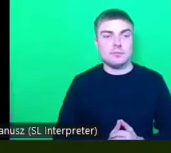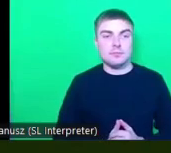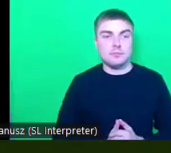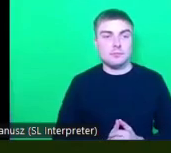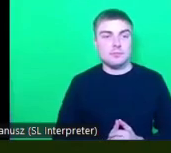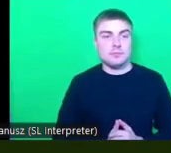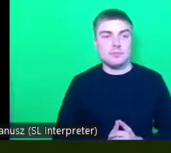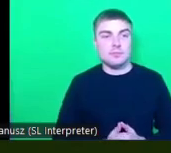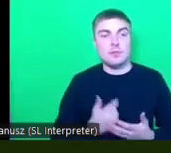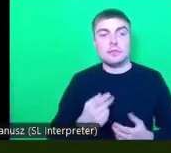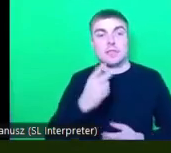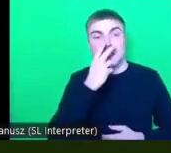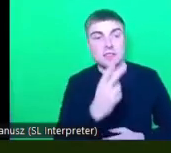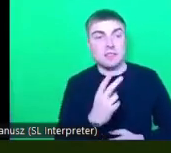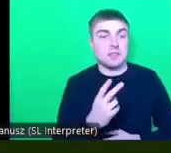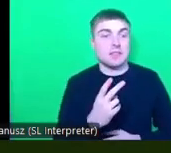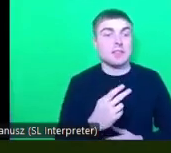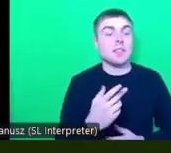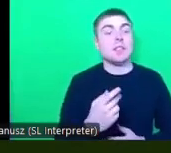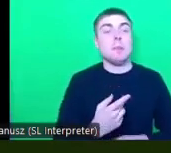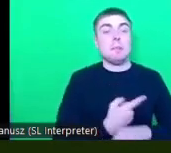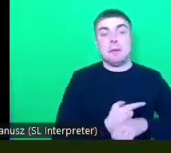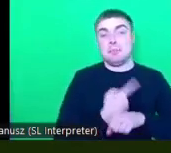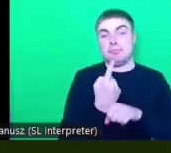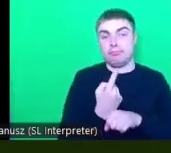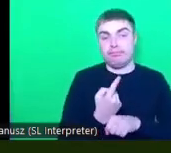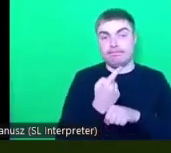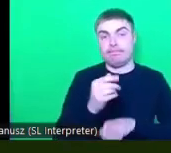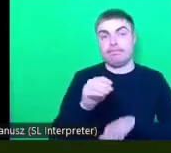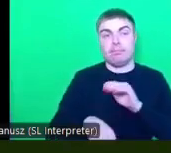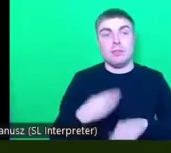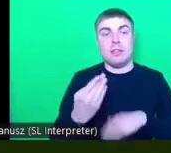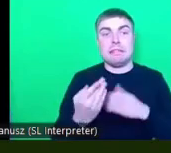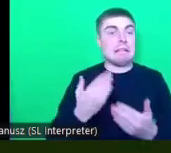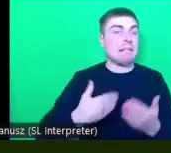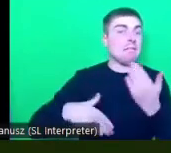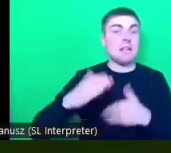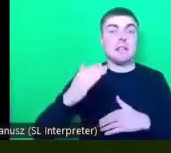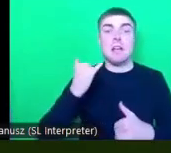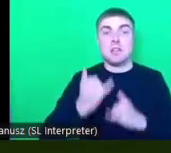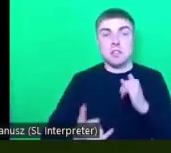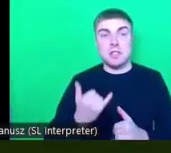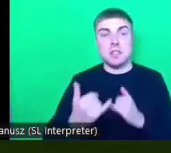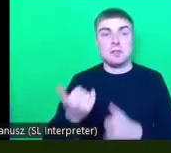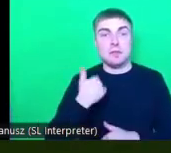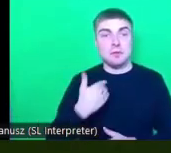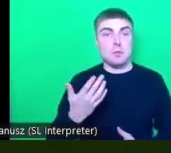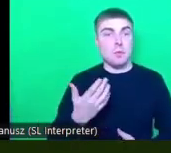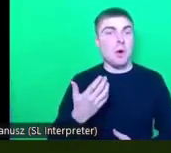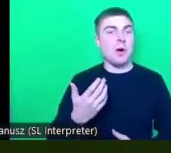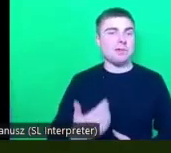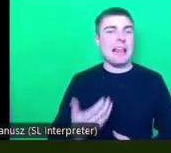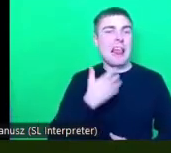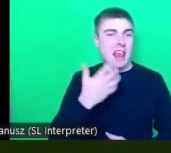speed, it was highest during summer and lower for females having